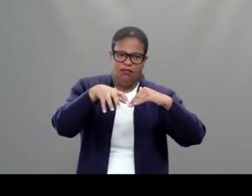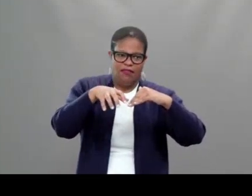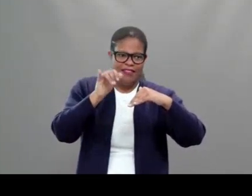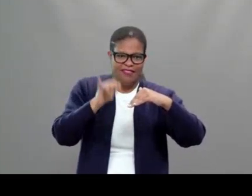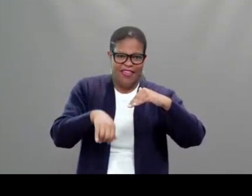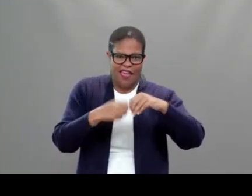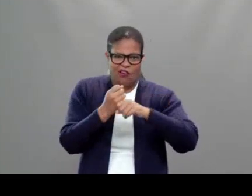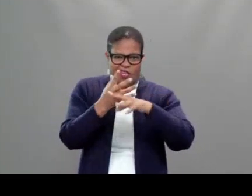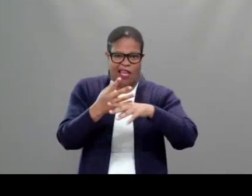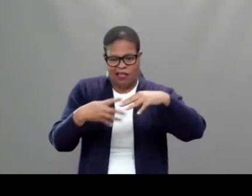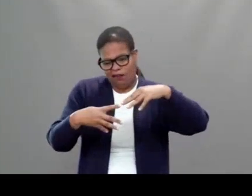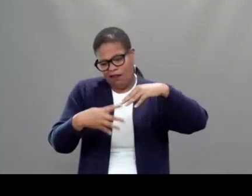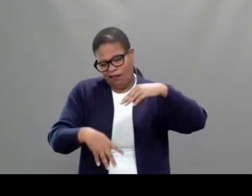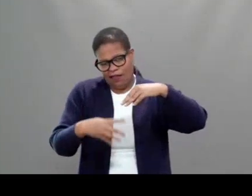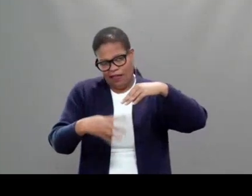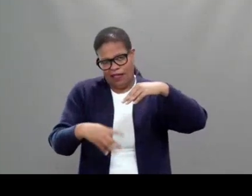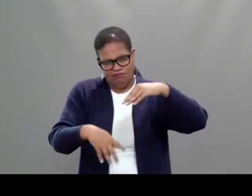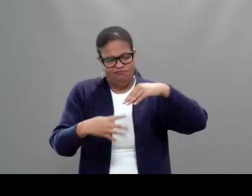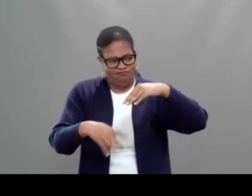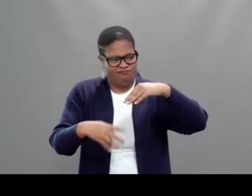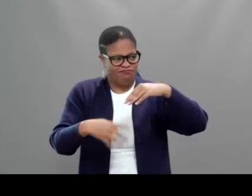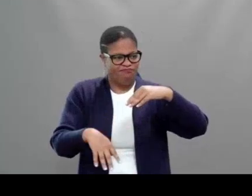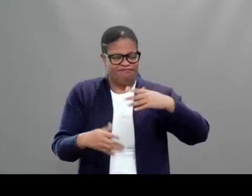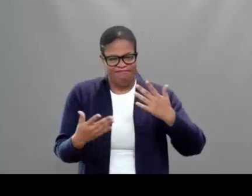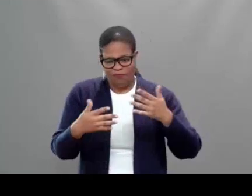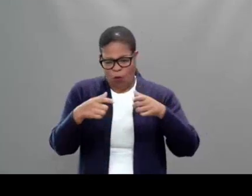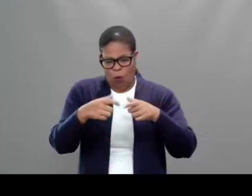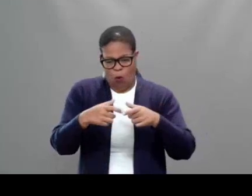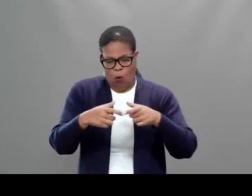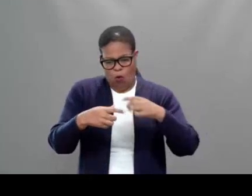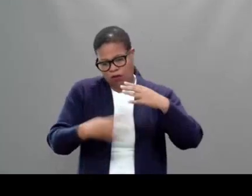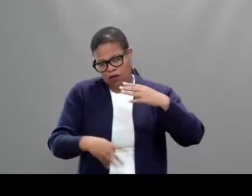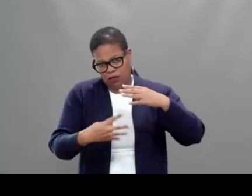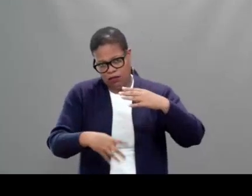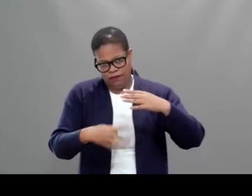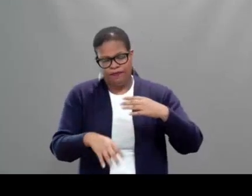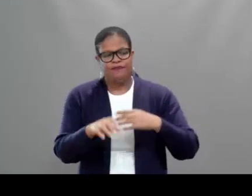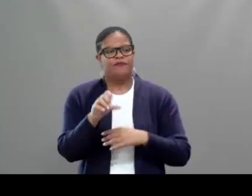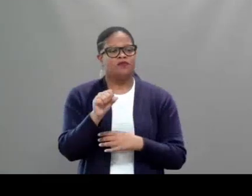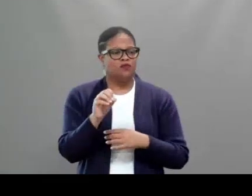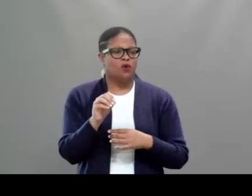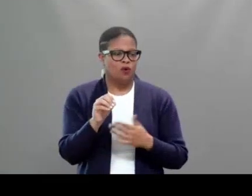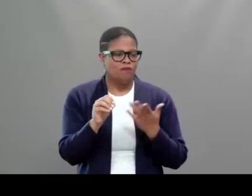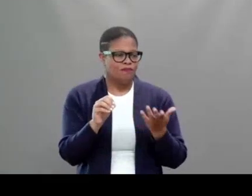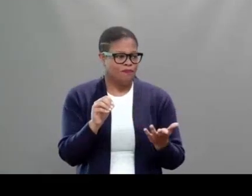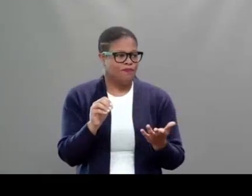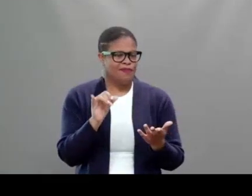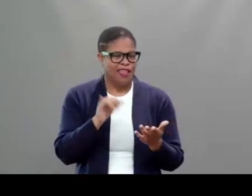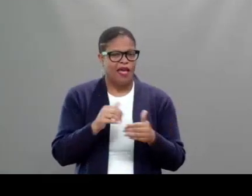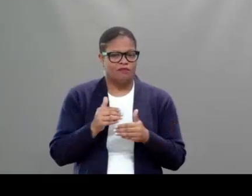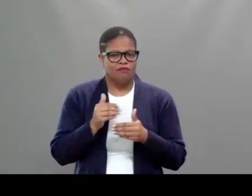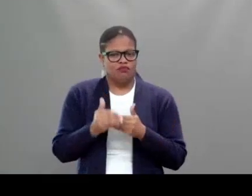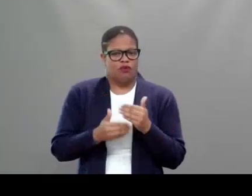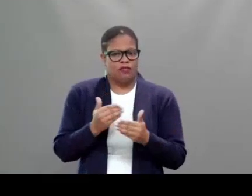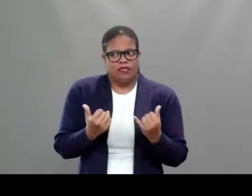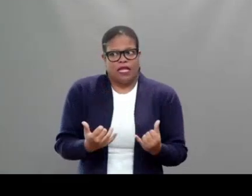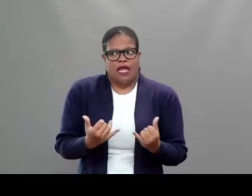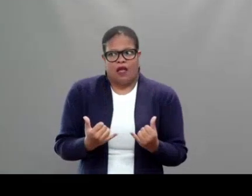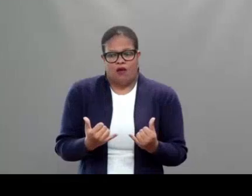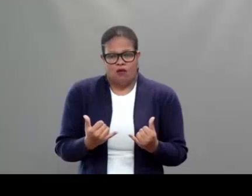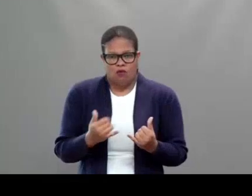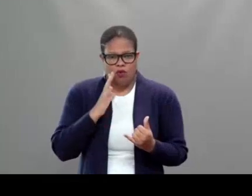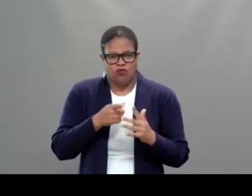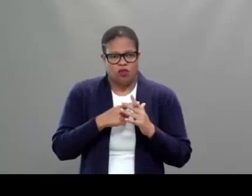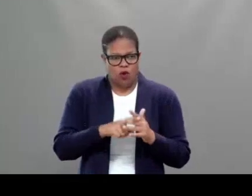what created the hole in the roof. And so that is in the process of going